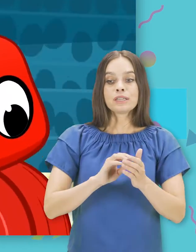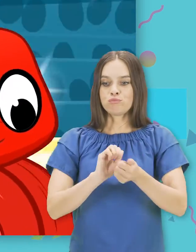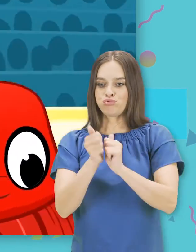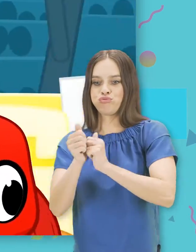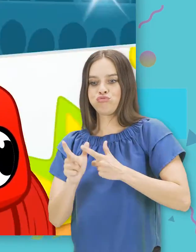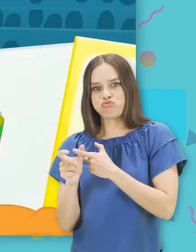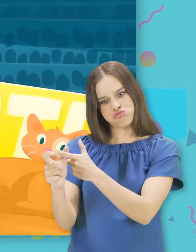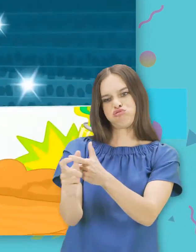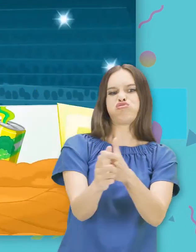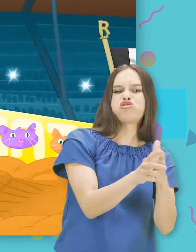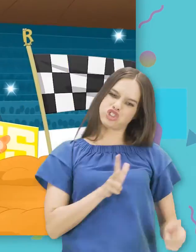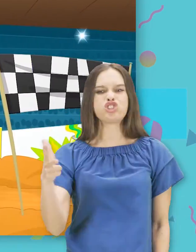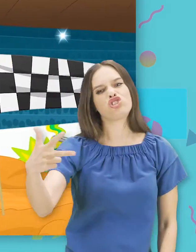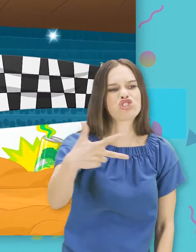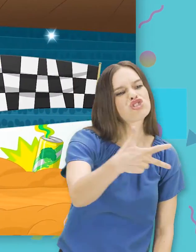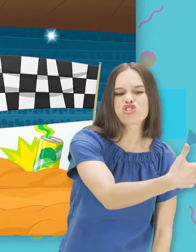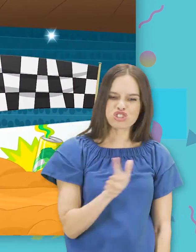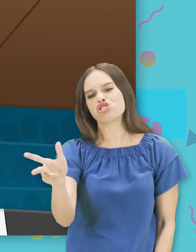R is for racetrack.